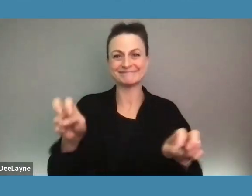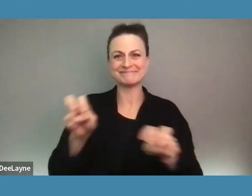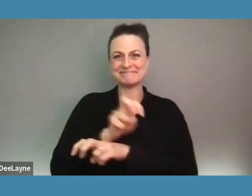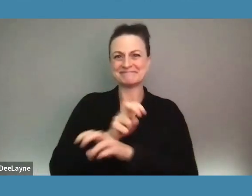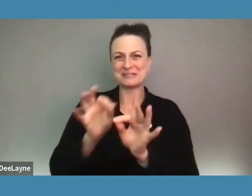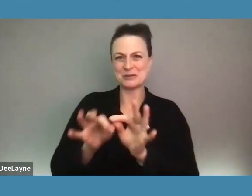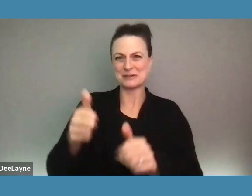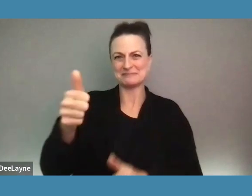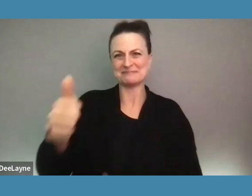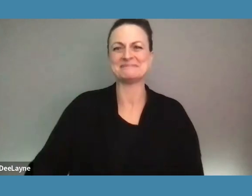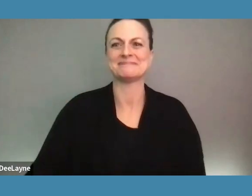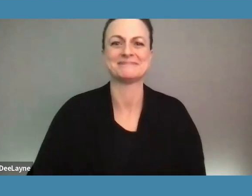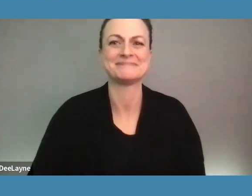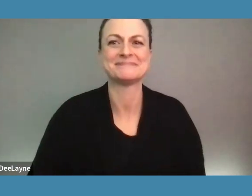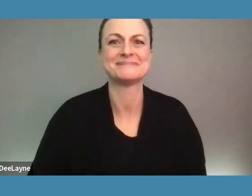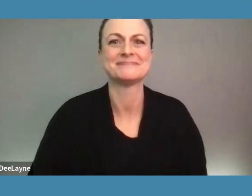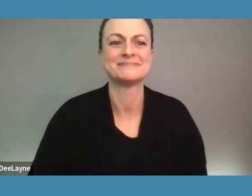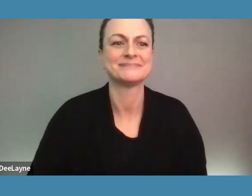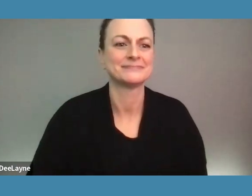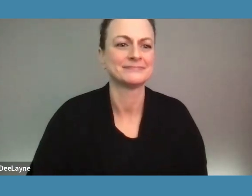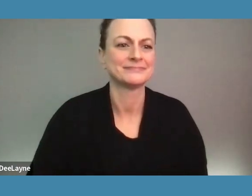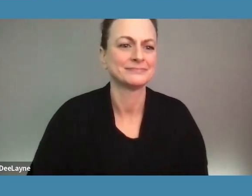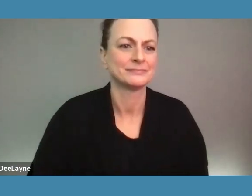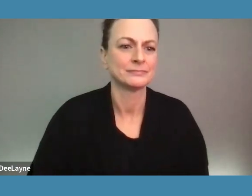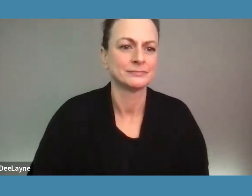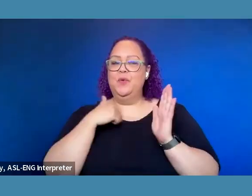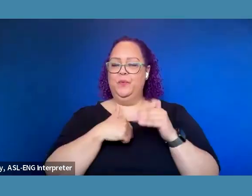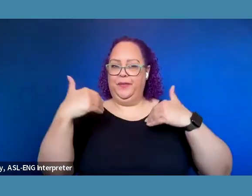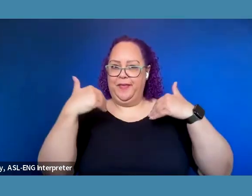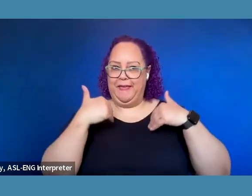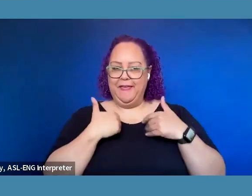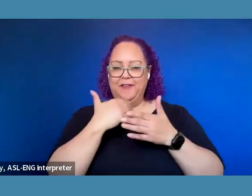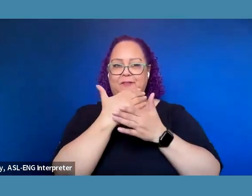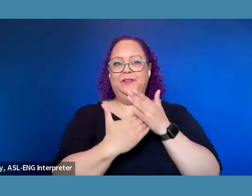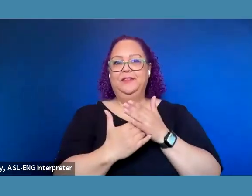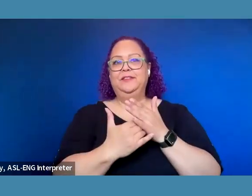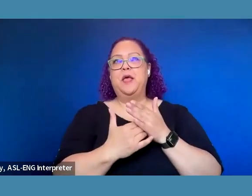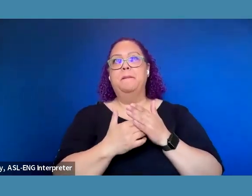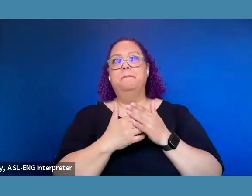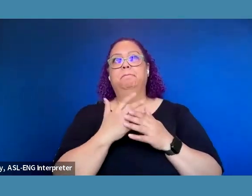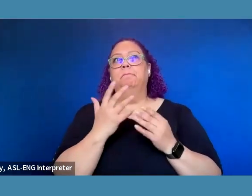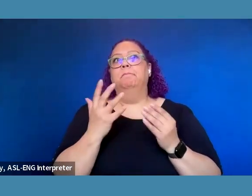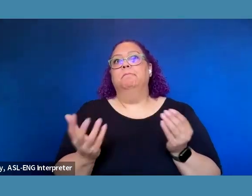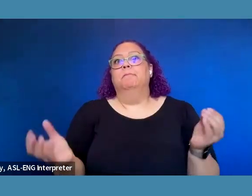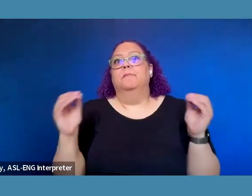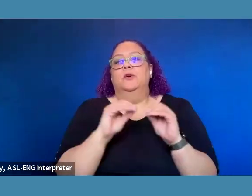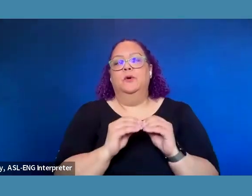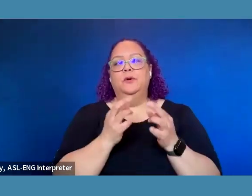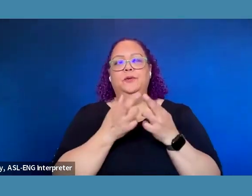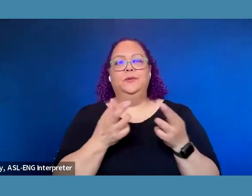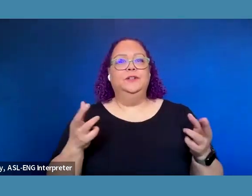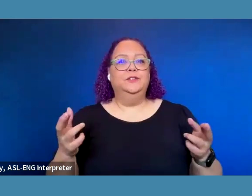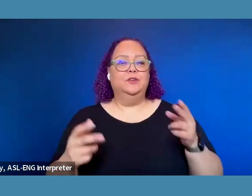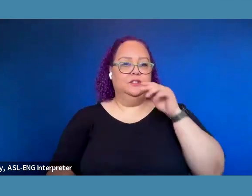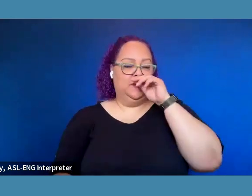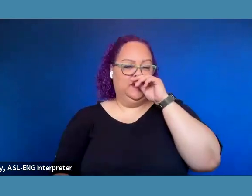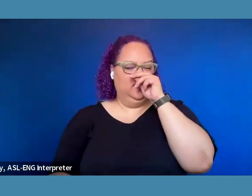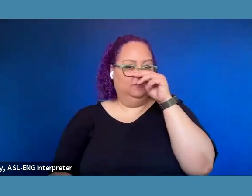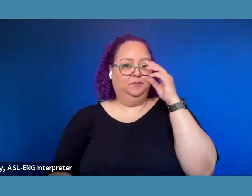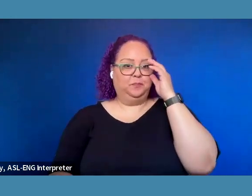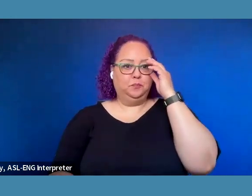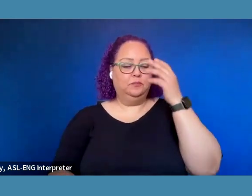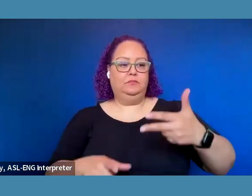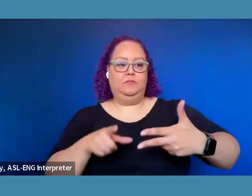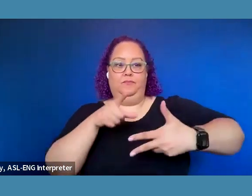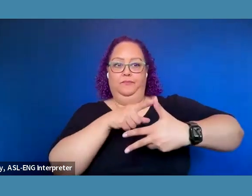So we do have some additional resources. To register to vote, you can register to